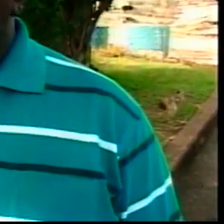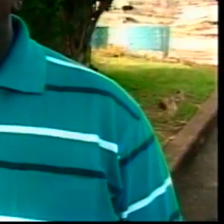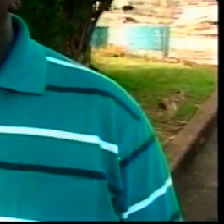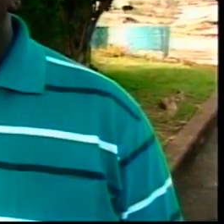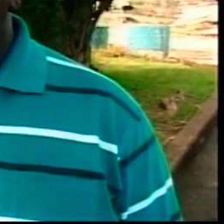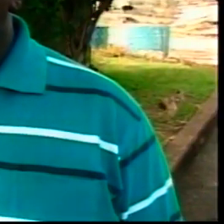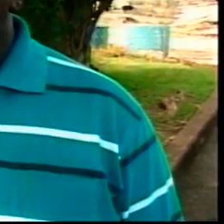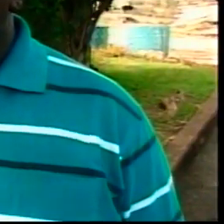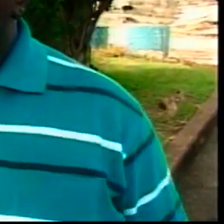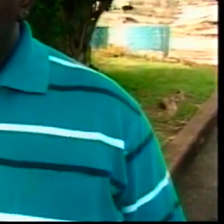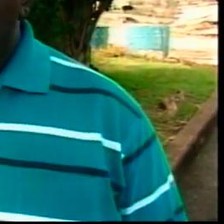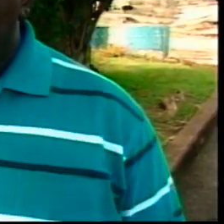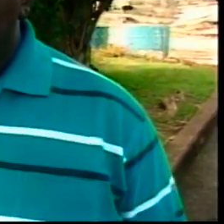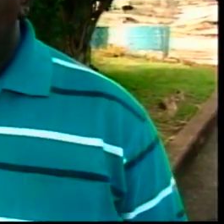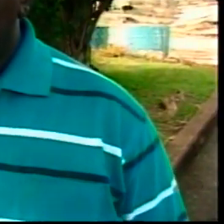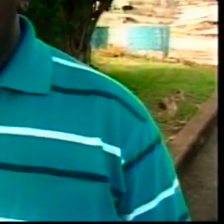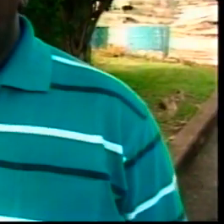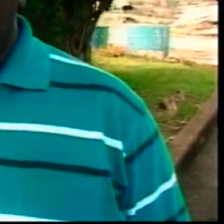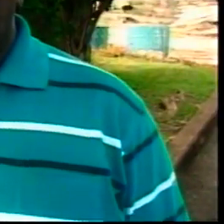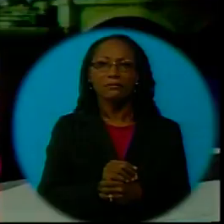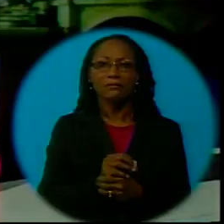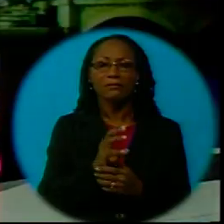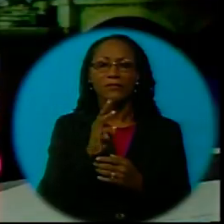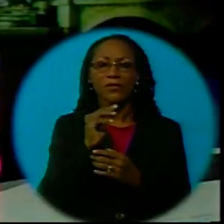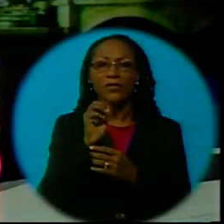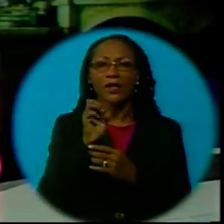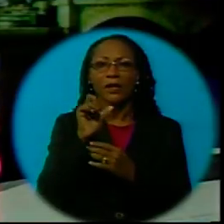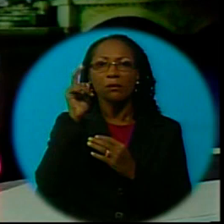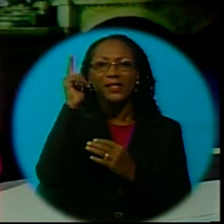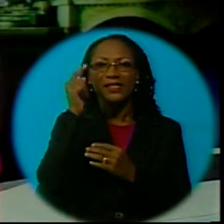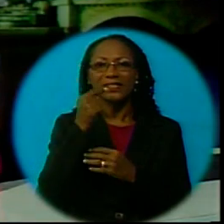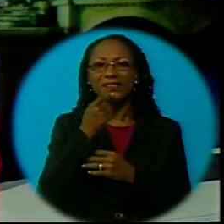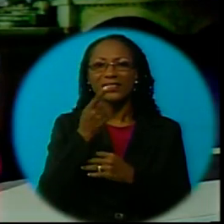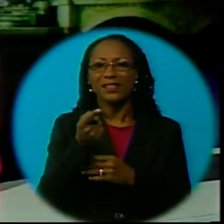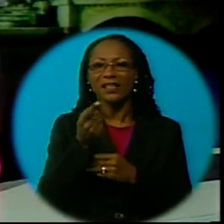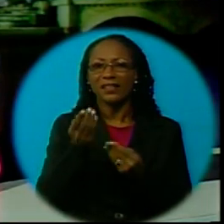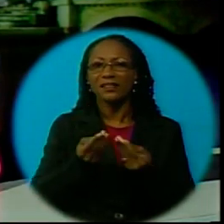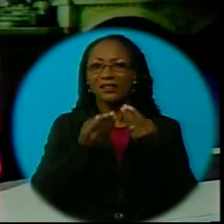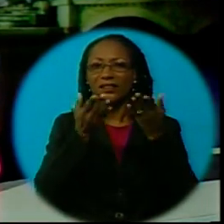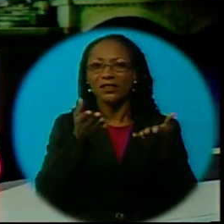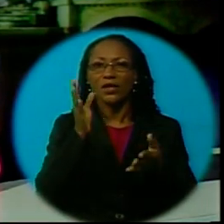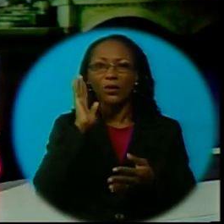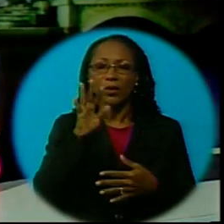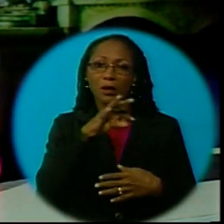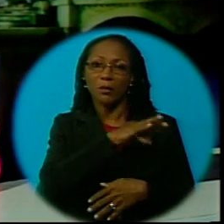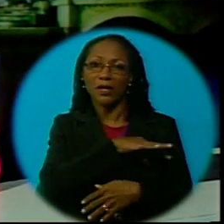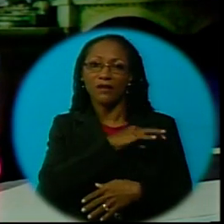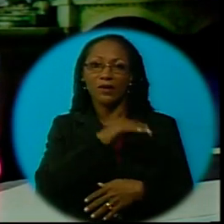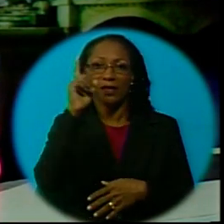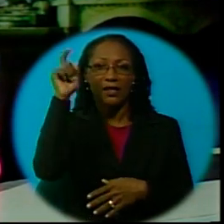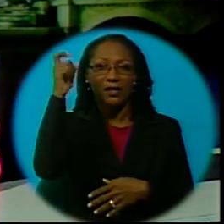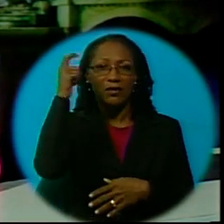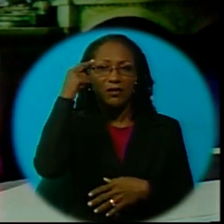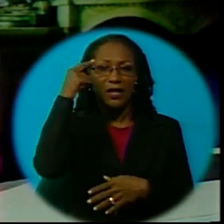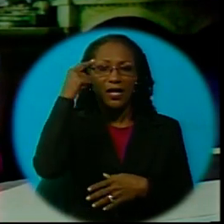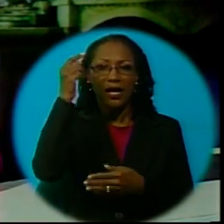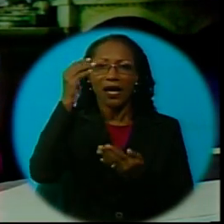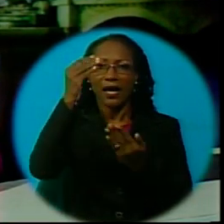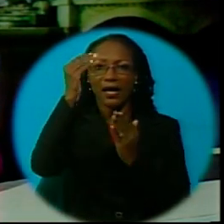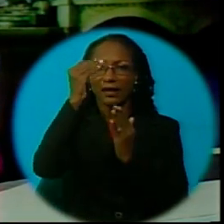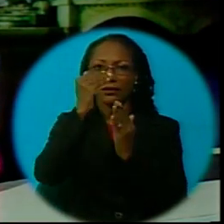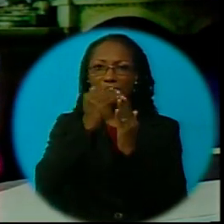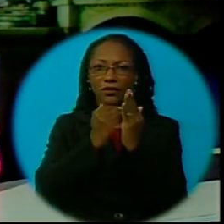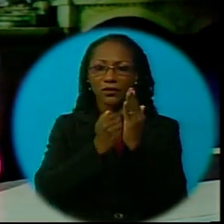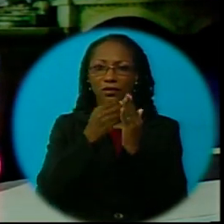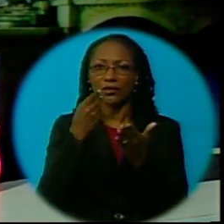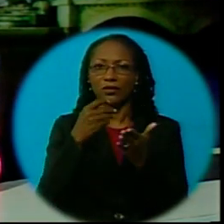rise to the occasion will be in this time. Mr. Lee says the proposal will benefit the government as it will cut down on